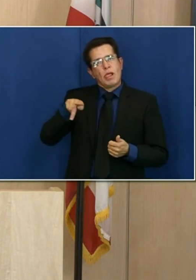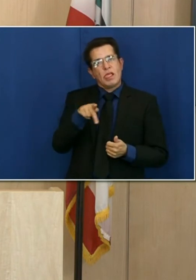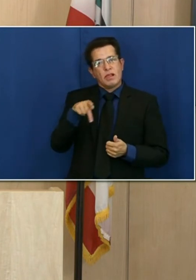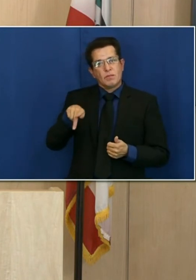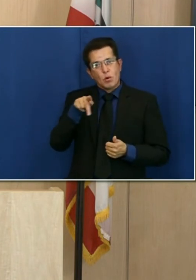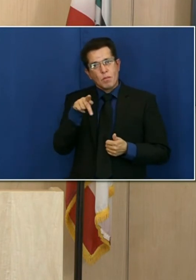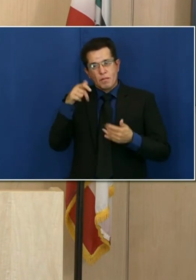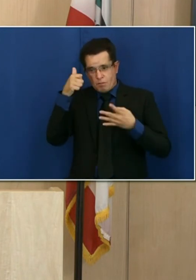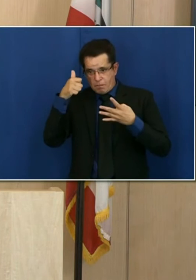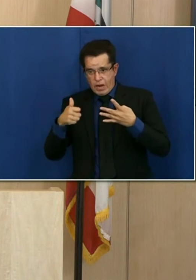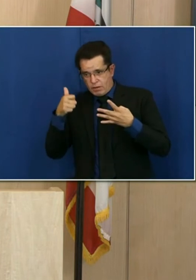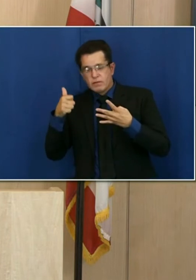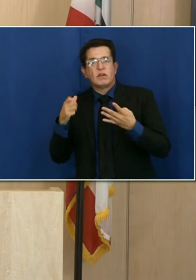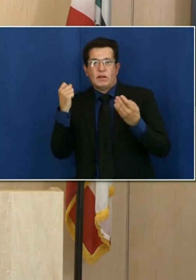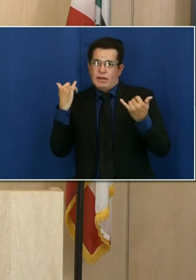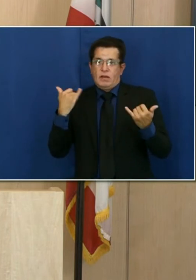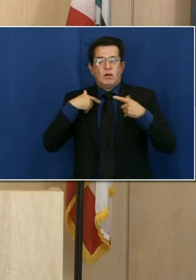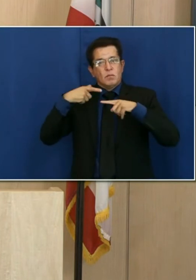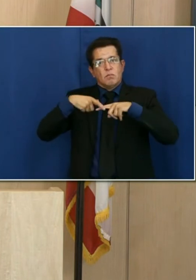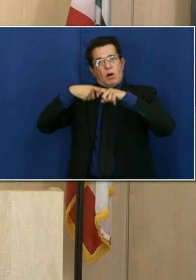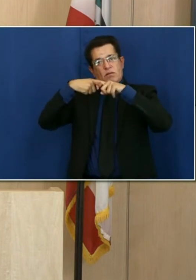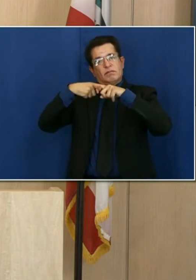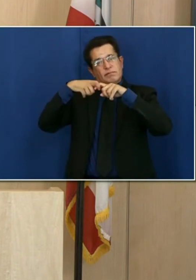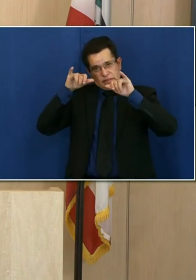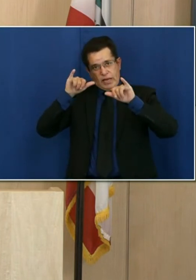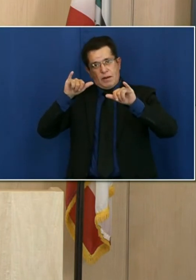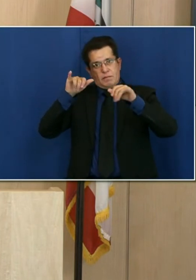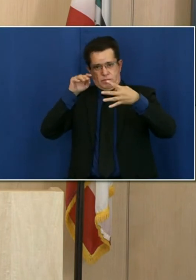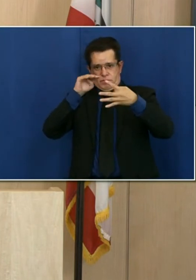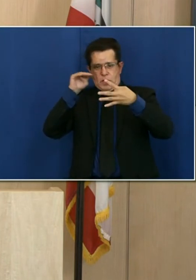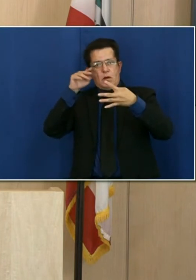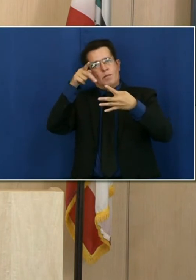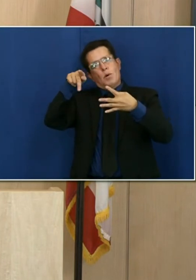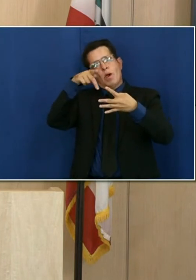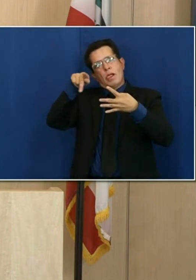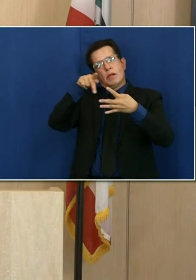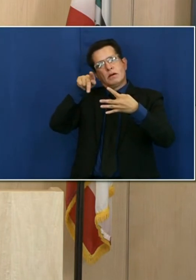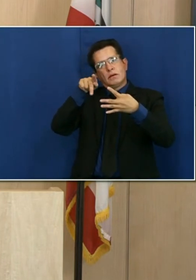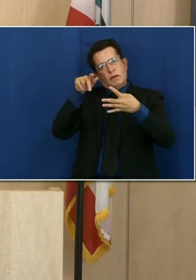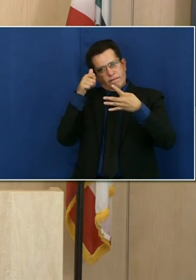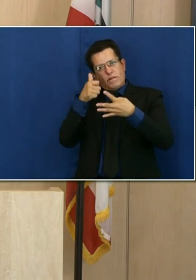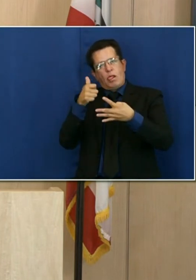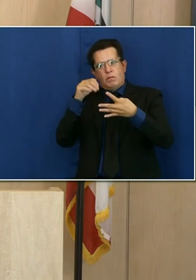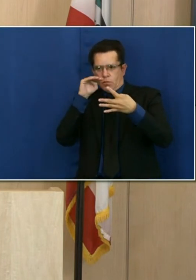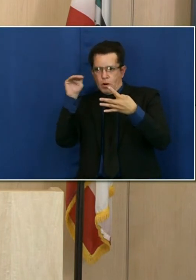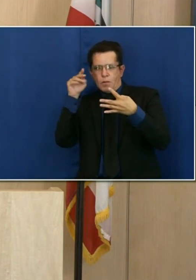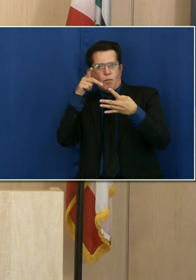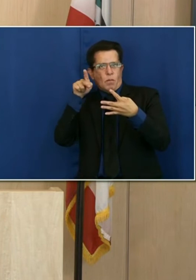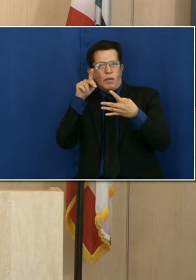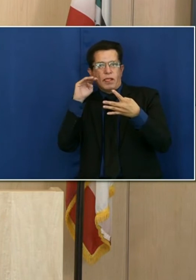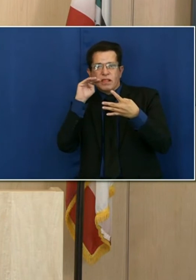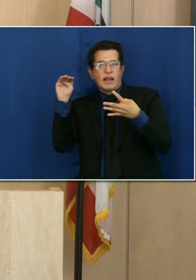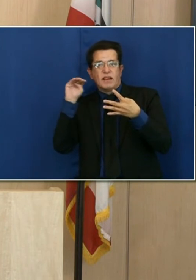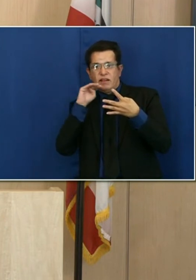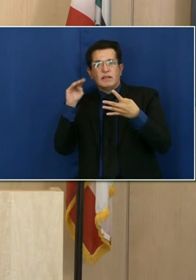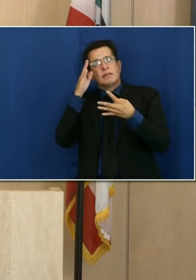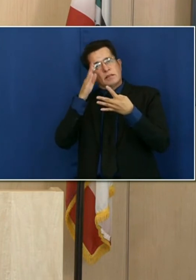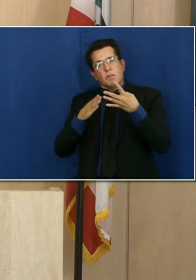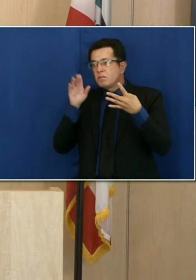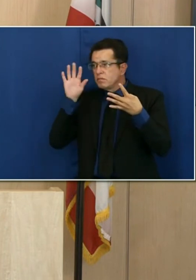essentially that's what we're doing, maintaining the purple or having all counties, even those that are in other